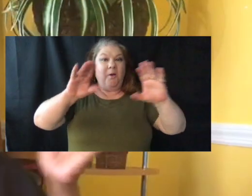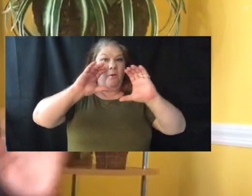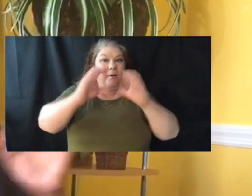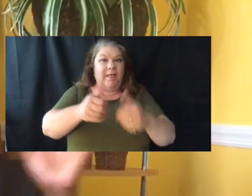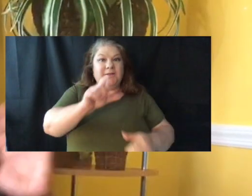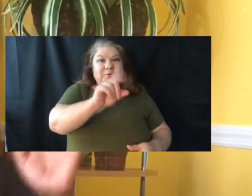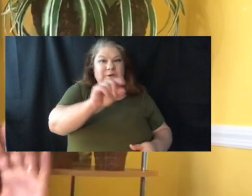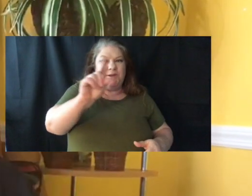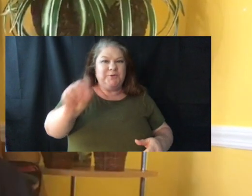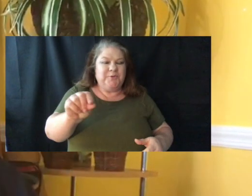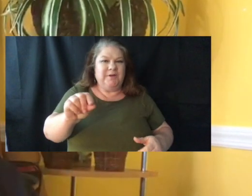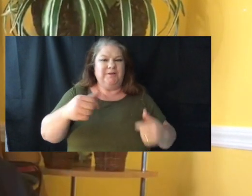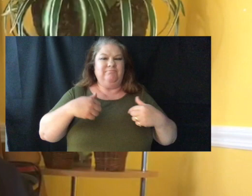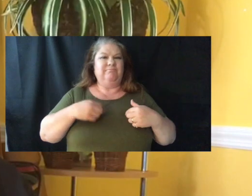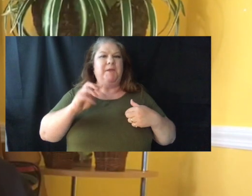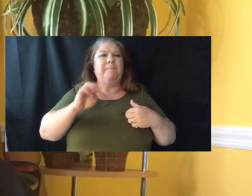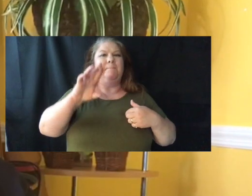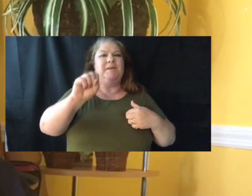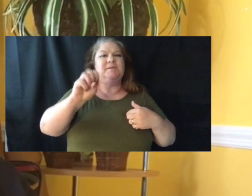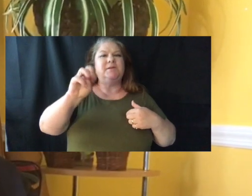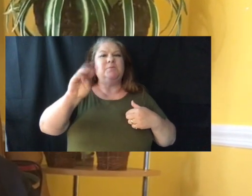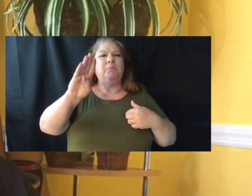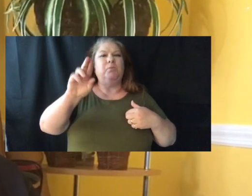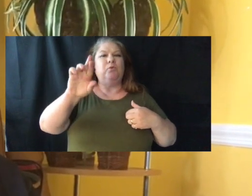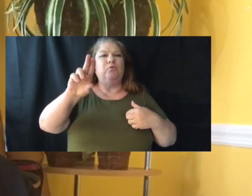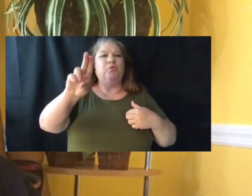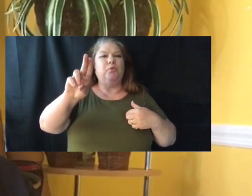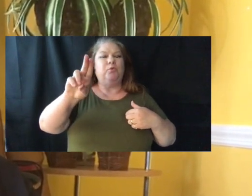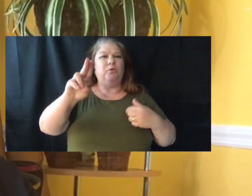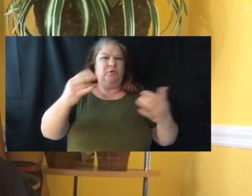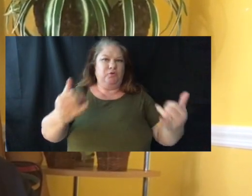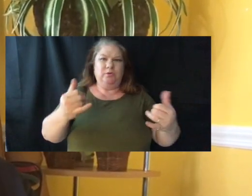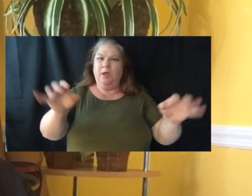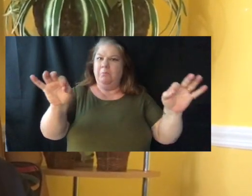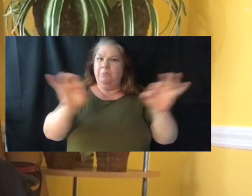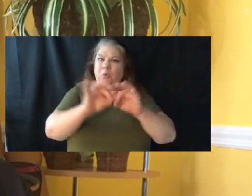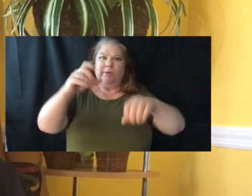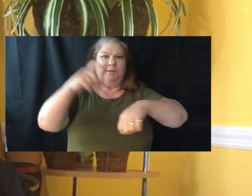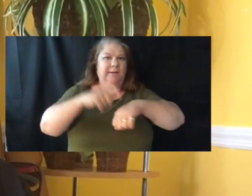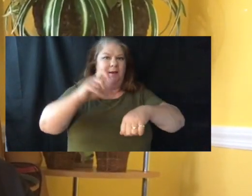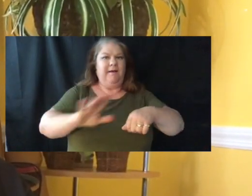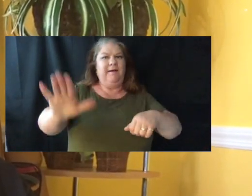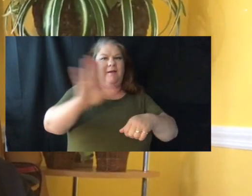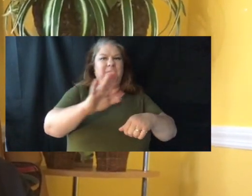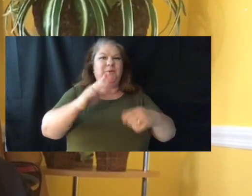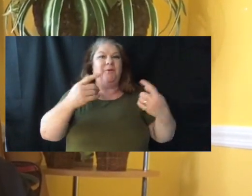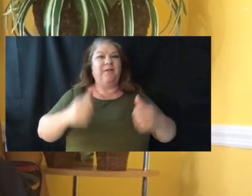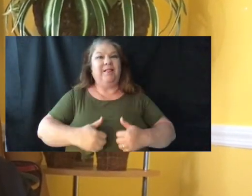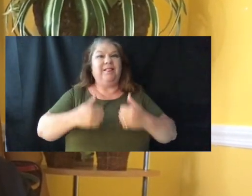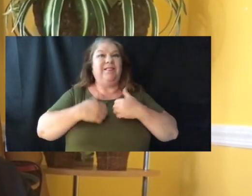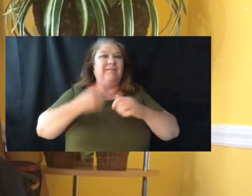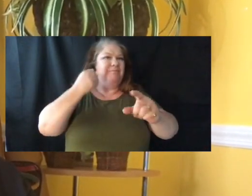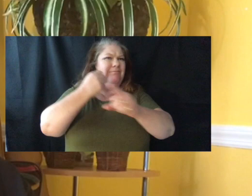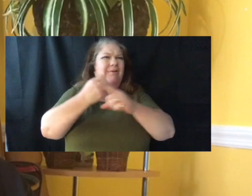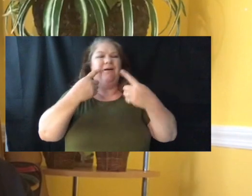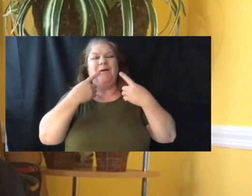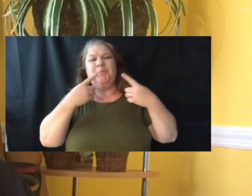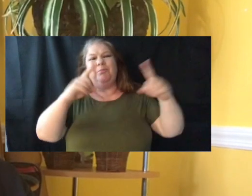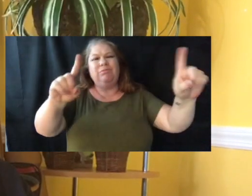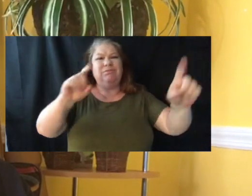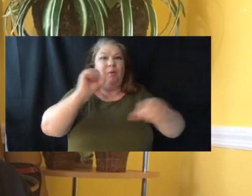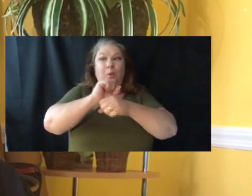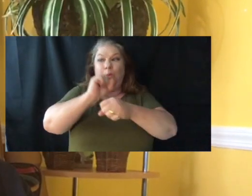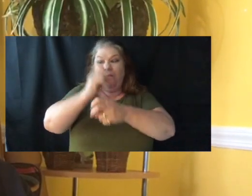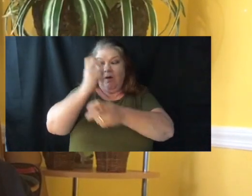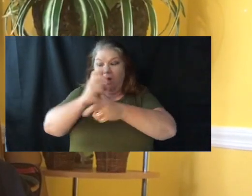Class of 2020, this is Mrs. Buru. Today marks an important milestone in your lives. You have worked extremely hard to get to